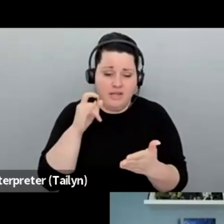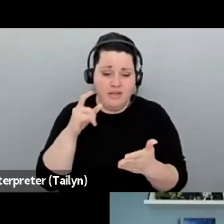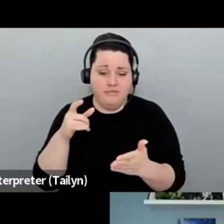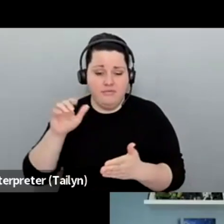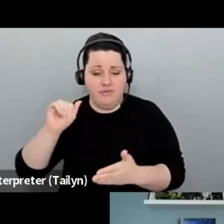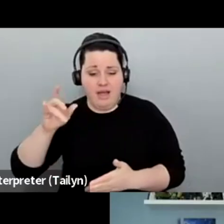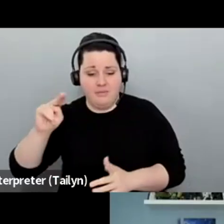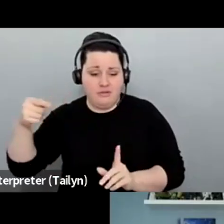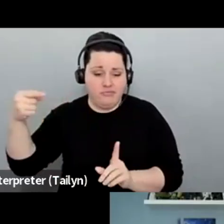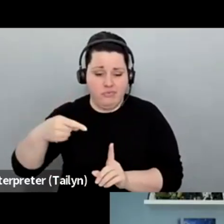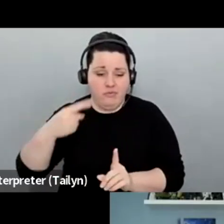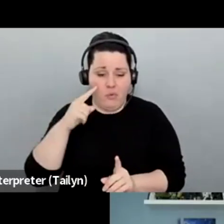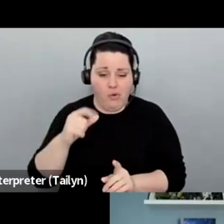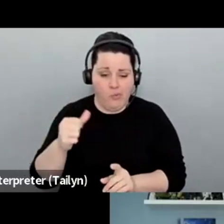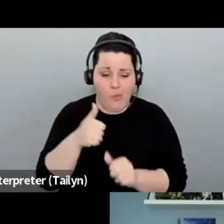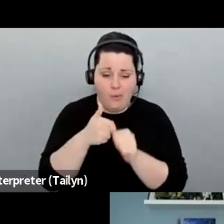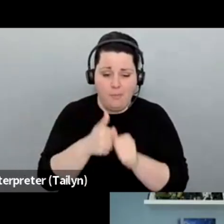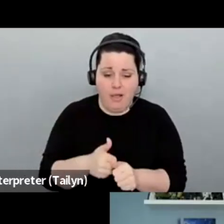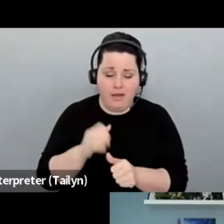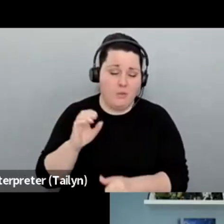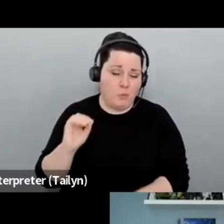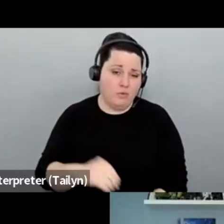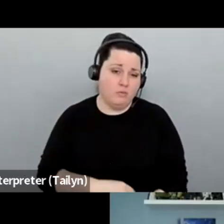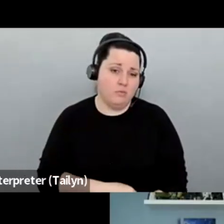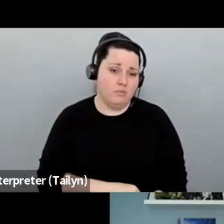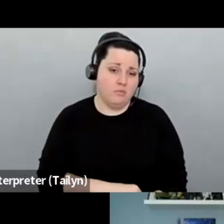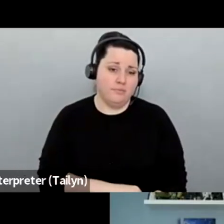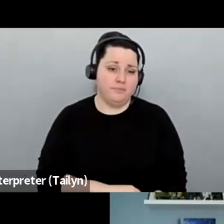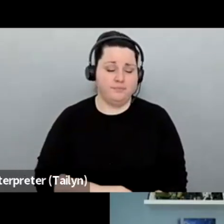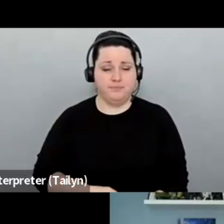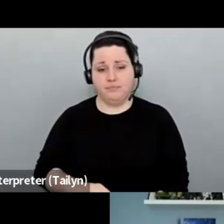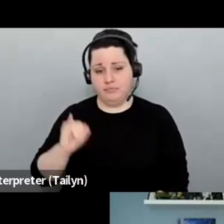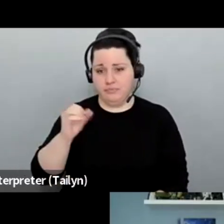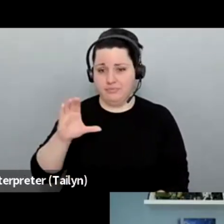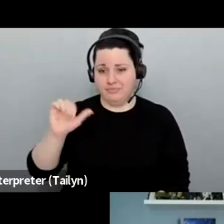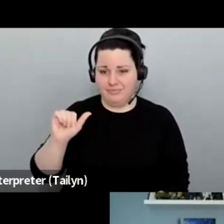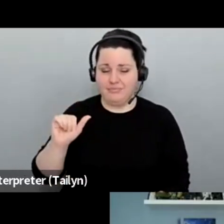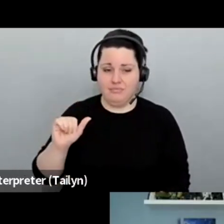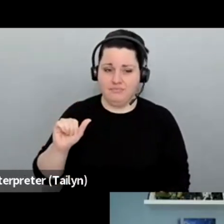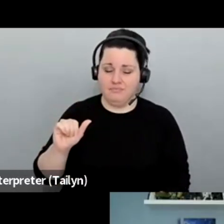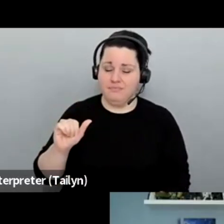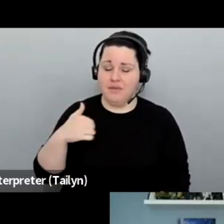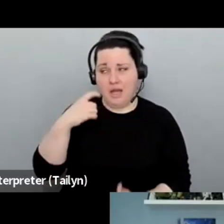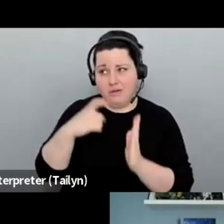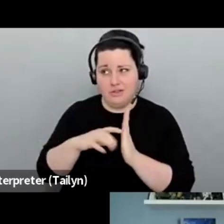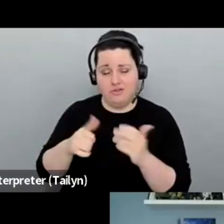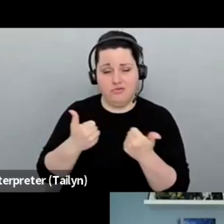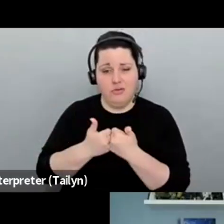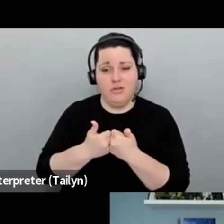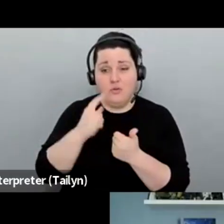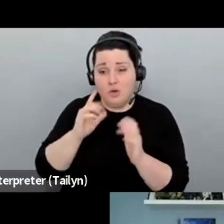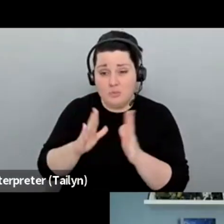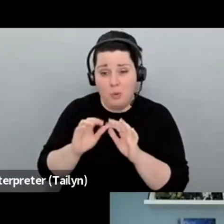by the administration for refusing to comply with executive orders? Yep, I recognize it is a challenge, especially for